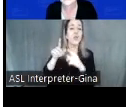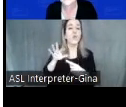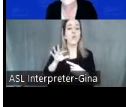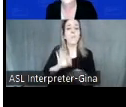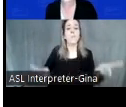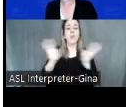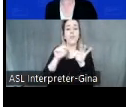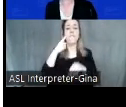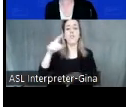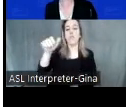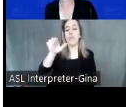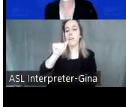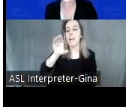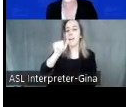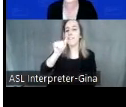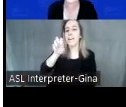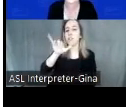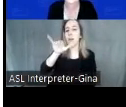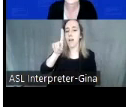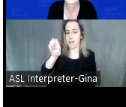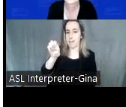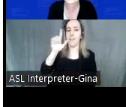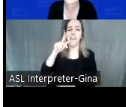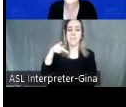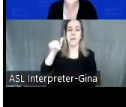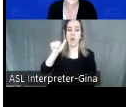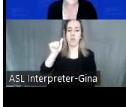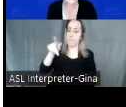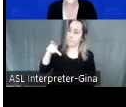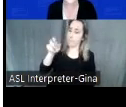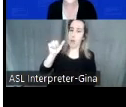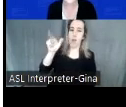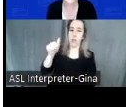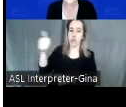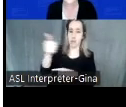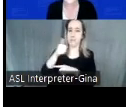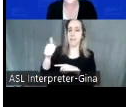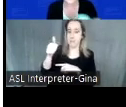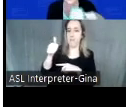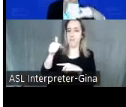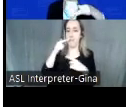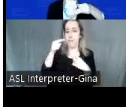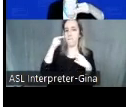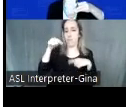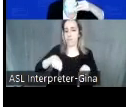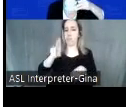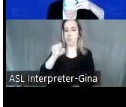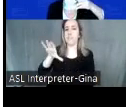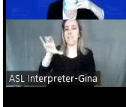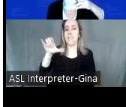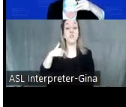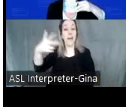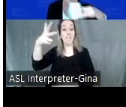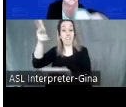York City, to have their own bus stop inside the terminal. So just to make it easier